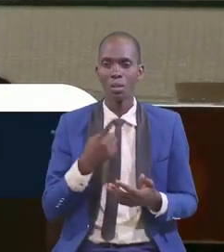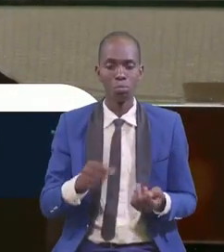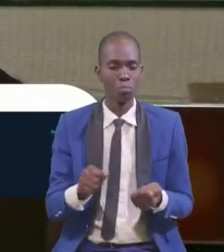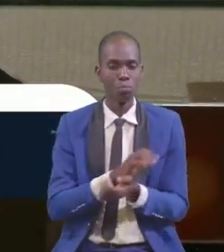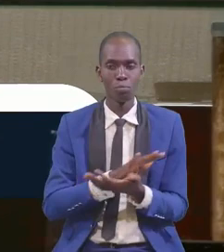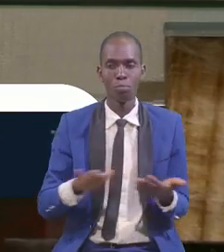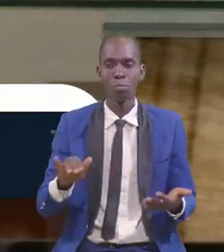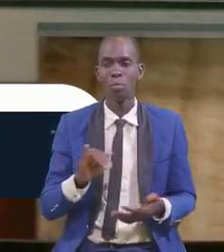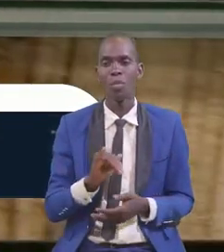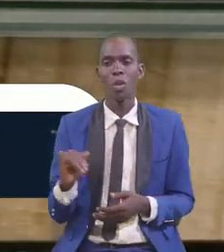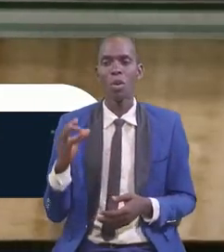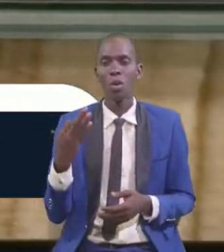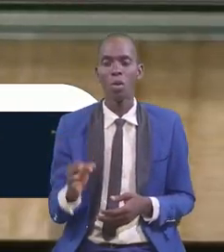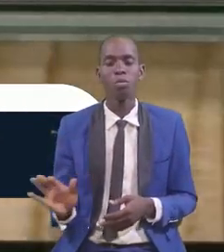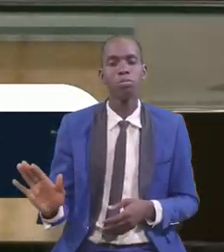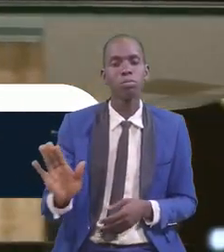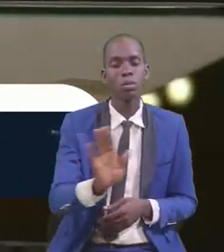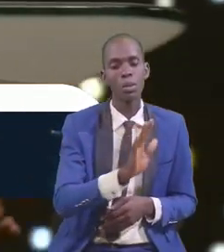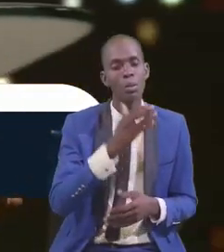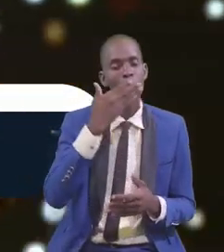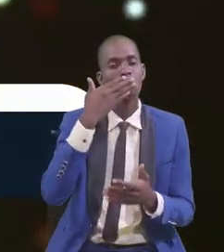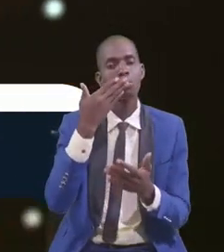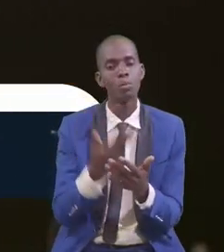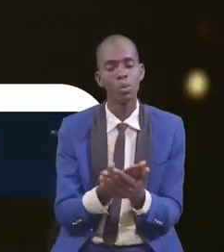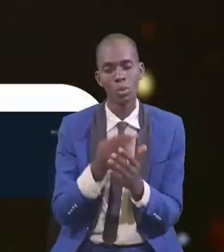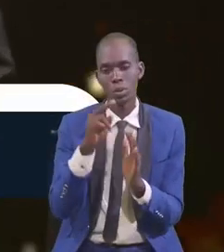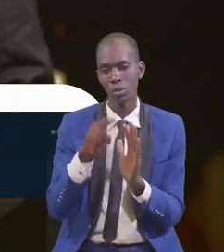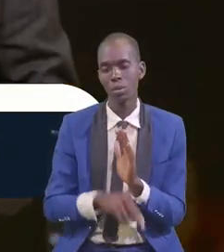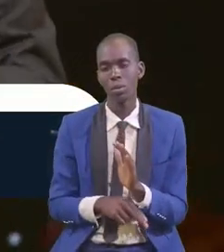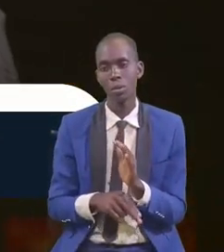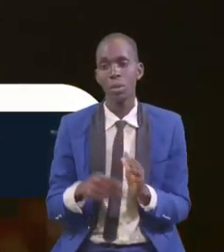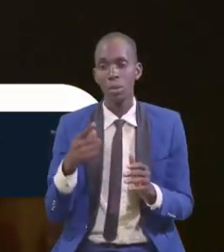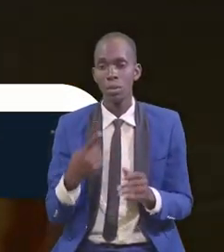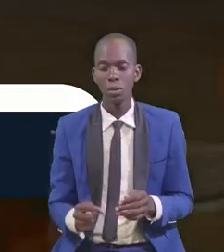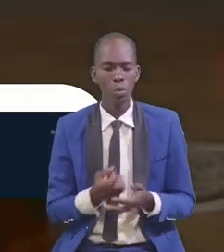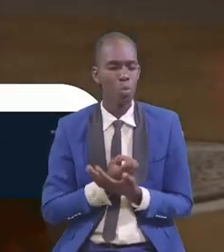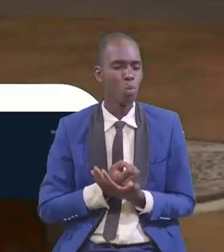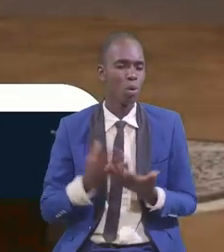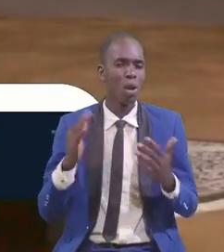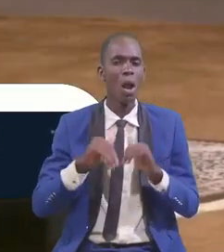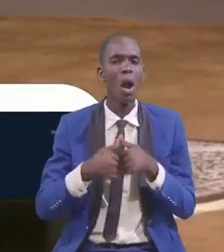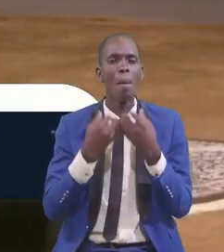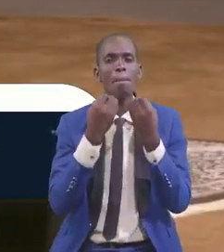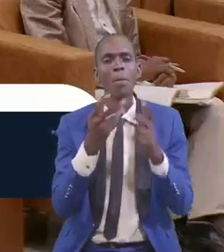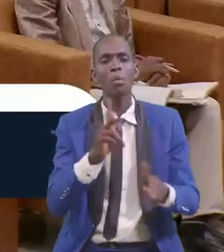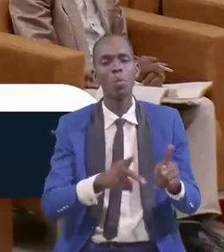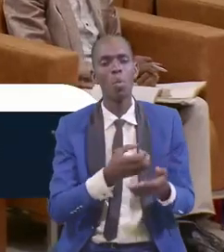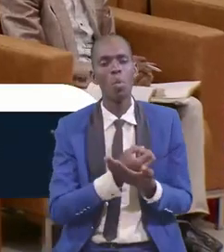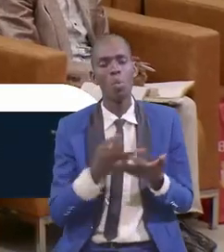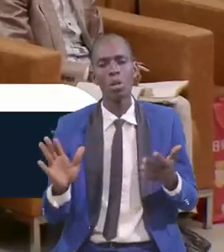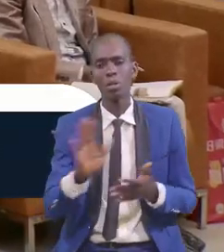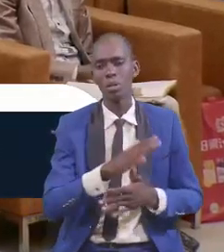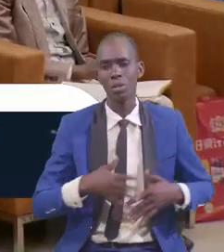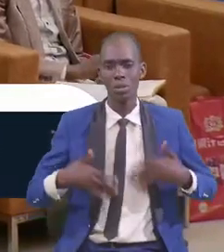perishing of their goodliness. The wastage. How many people waste their lives?